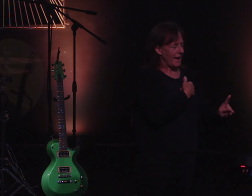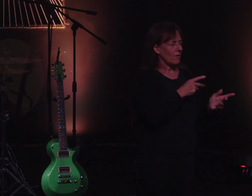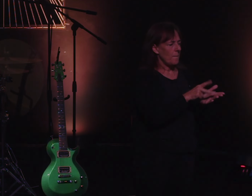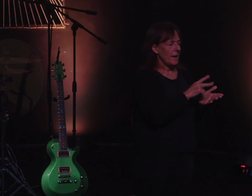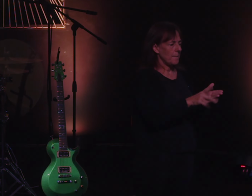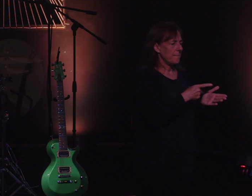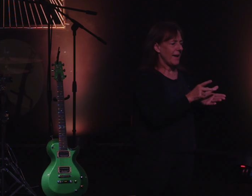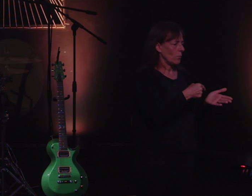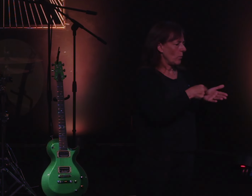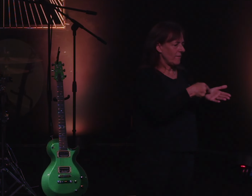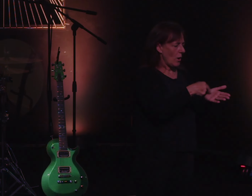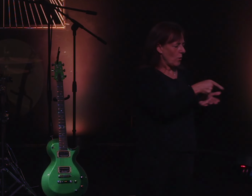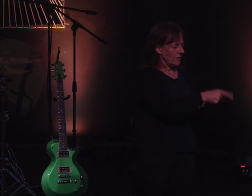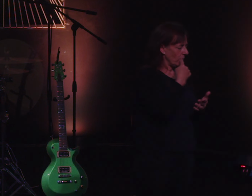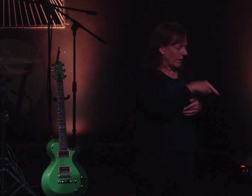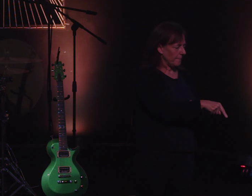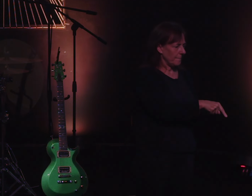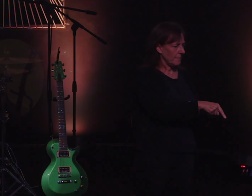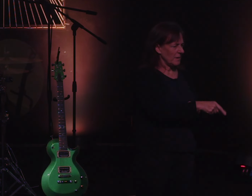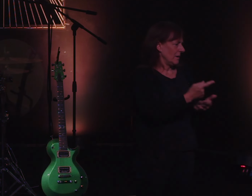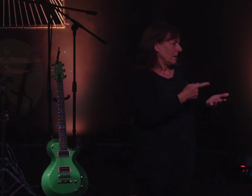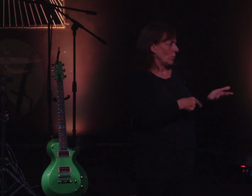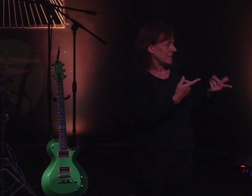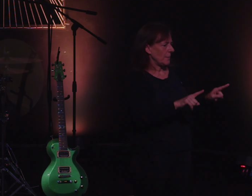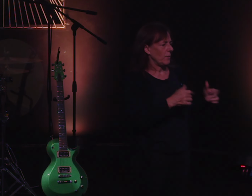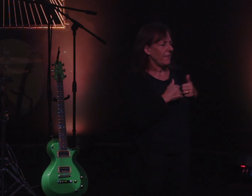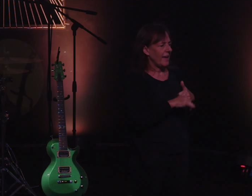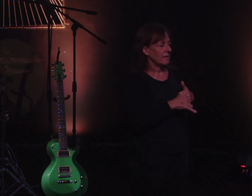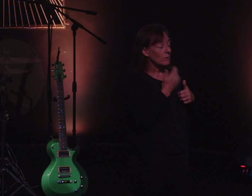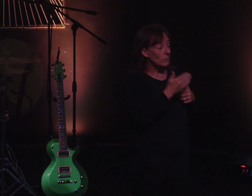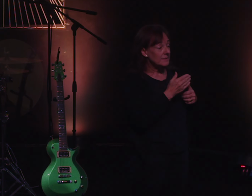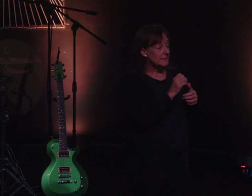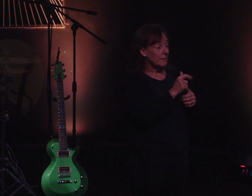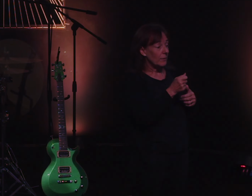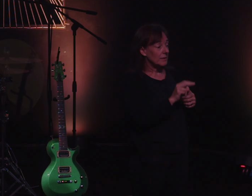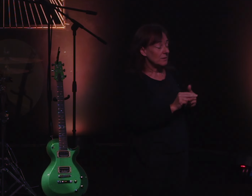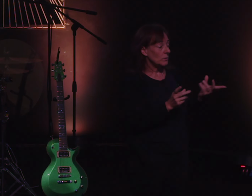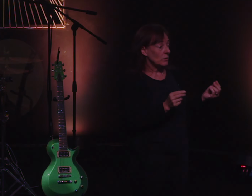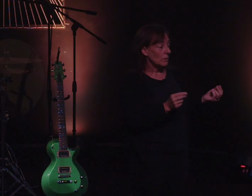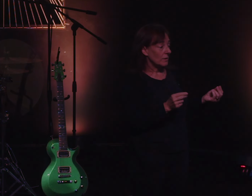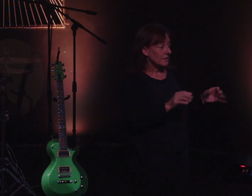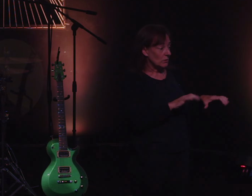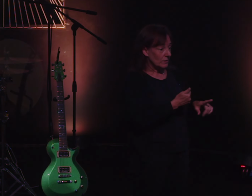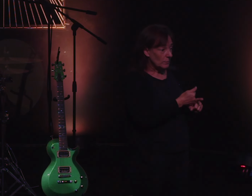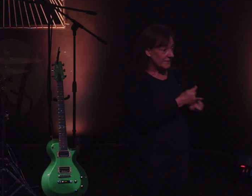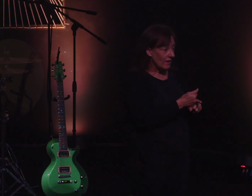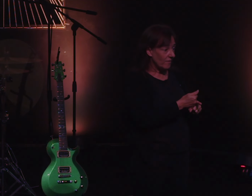you for any extra expense you have. Well, what's the deal with this guy, Good Samaritan? Did he do this to